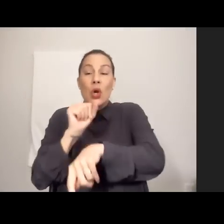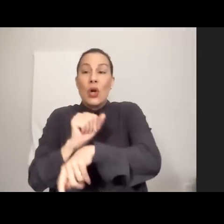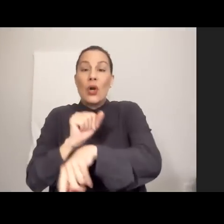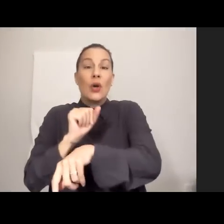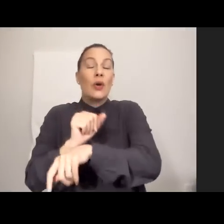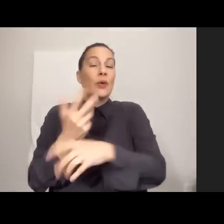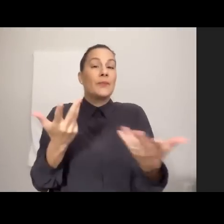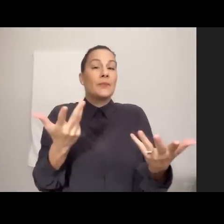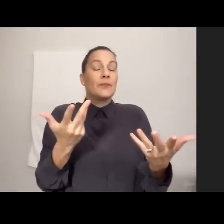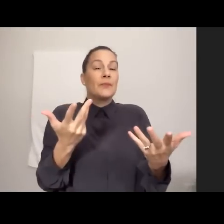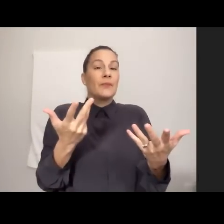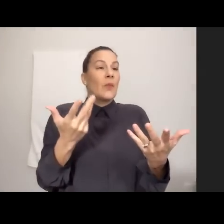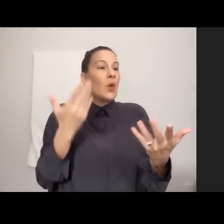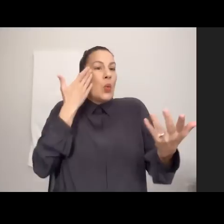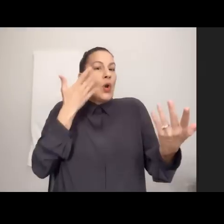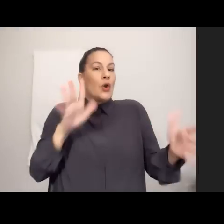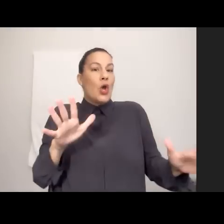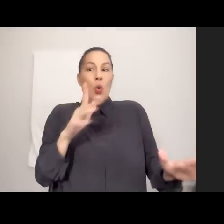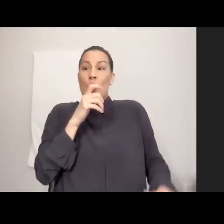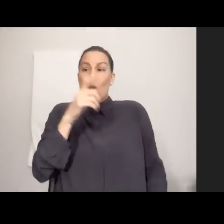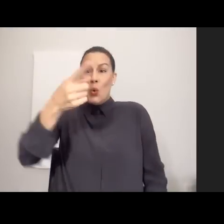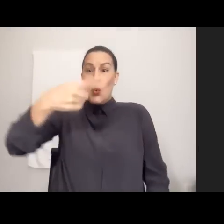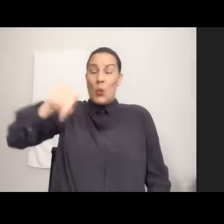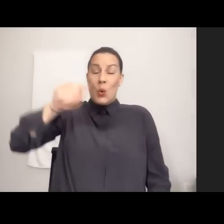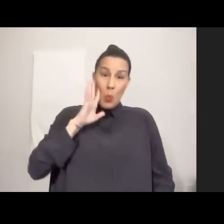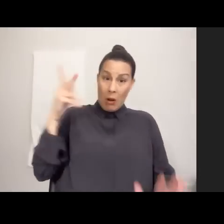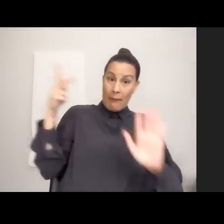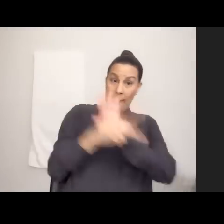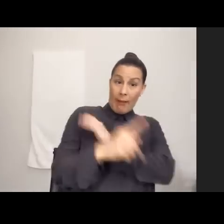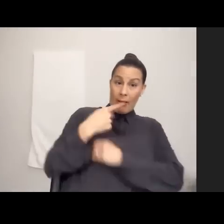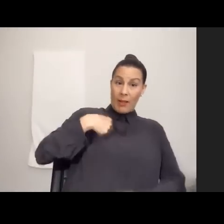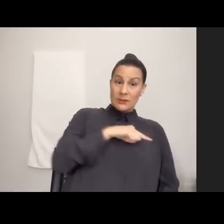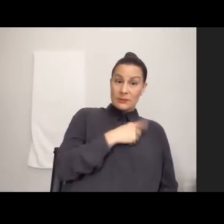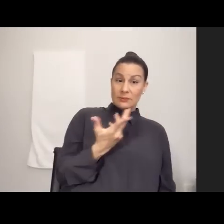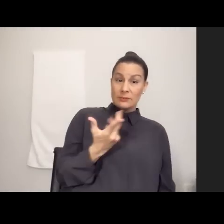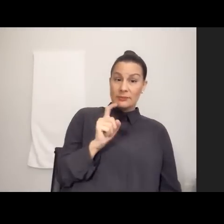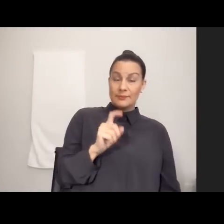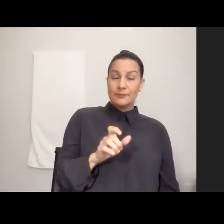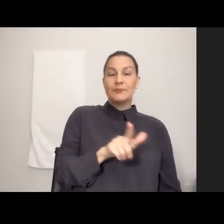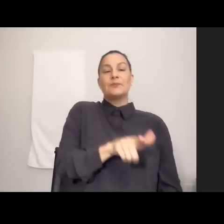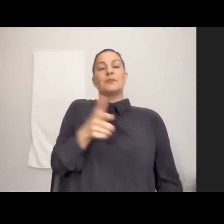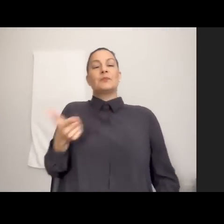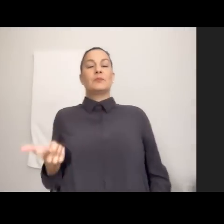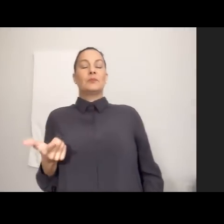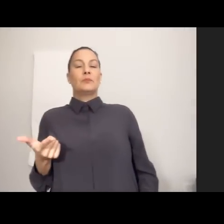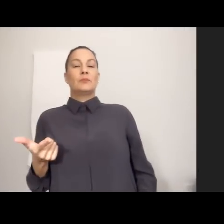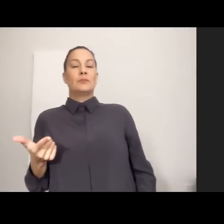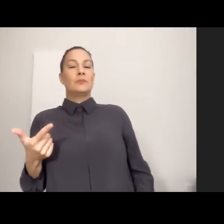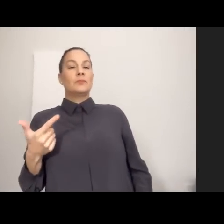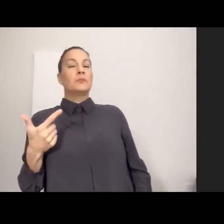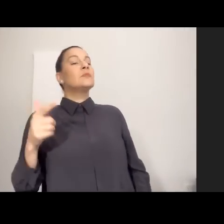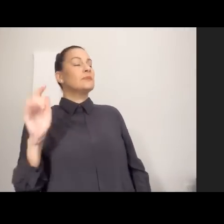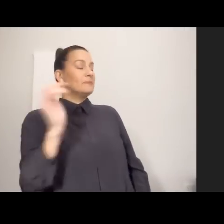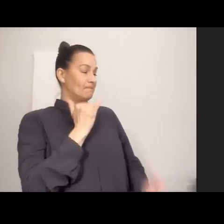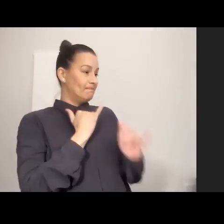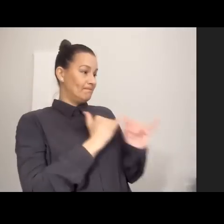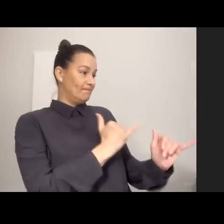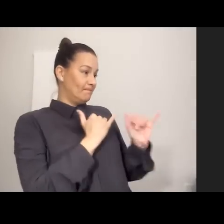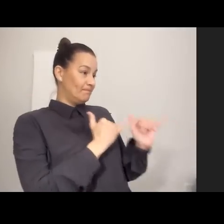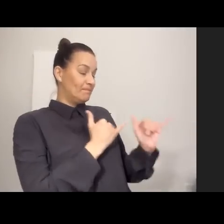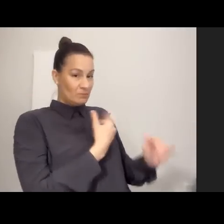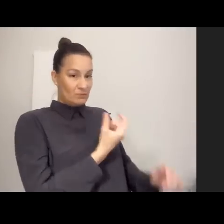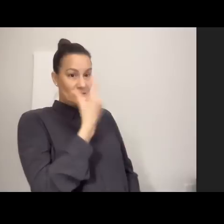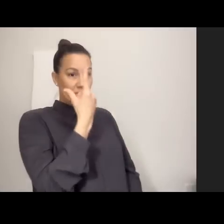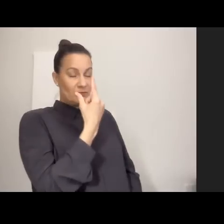in disguise, because now he can kill us? Definitely. To piggyback on what she just said, how